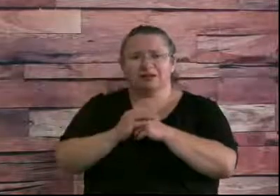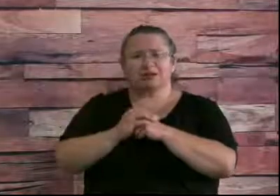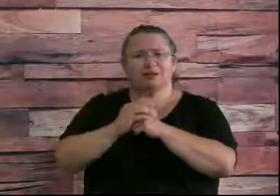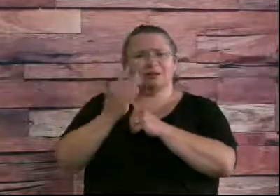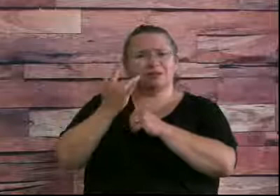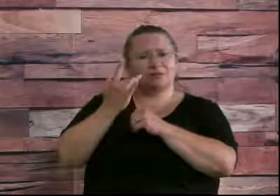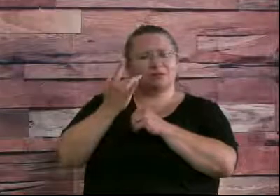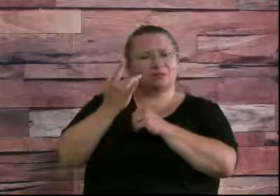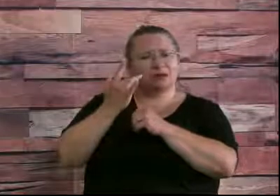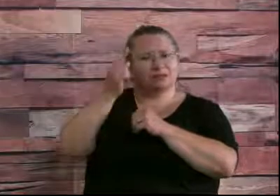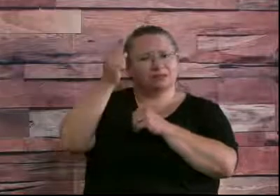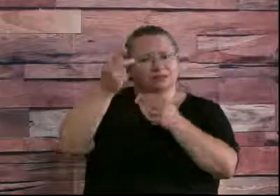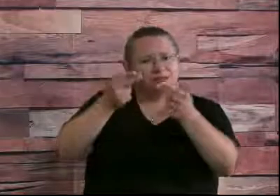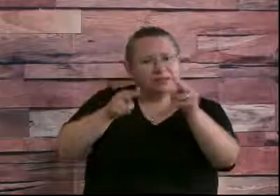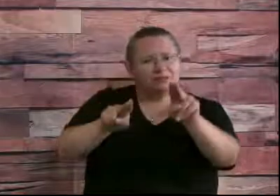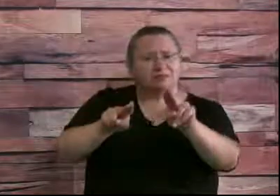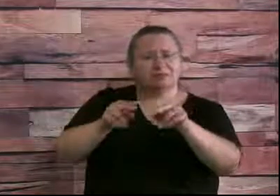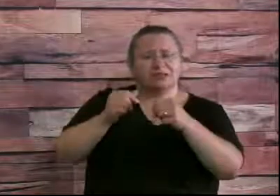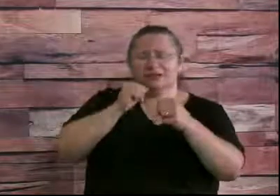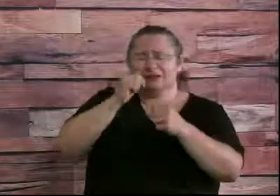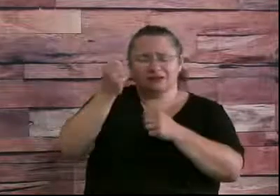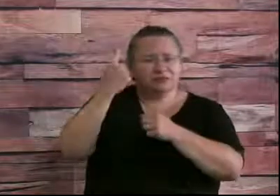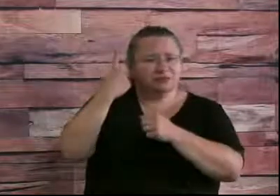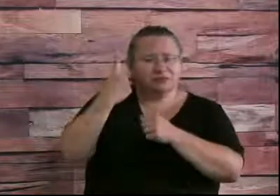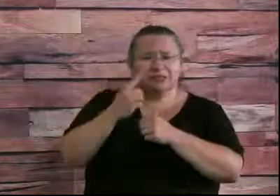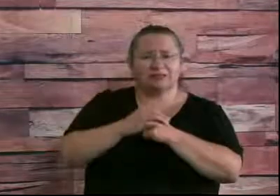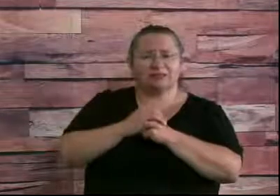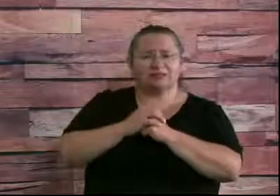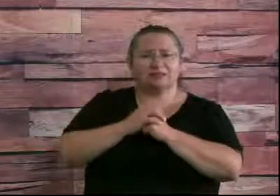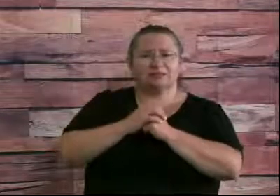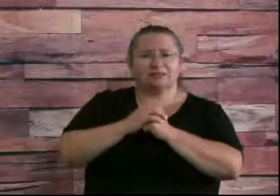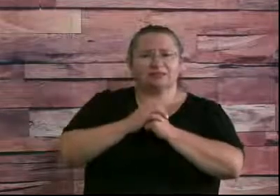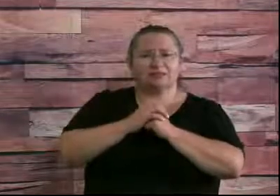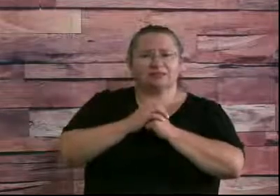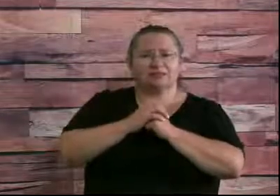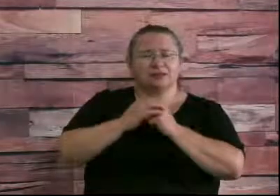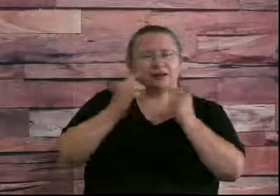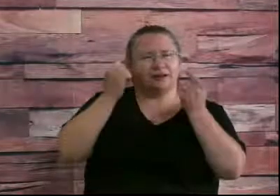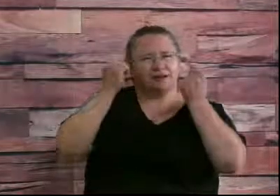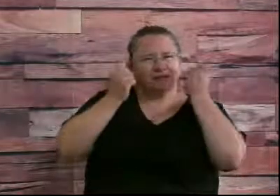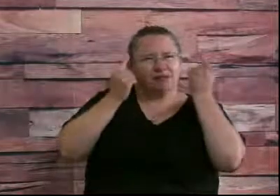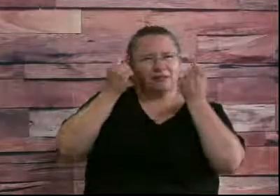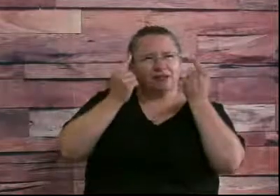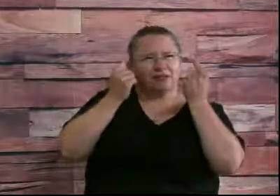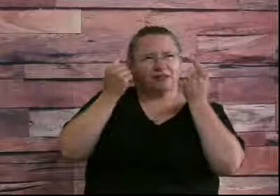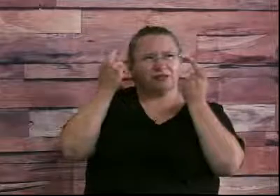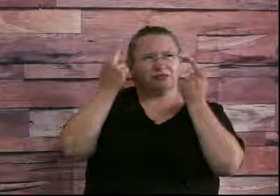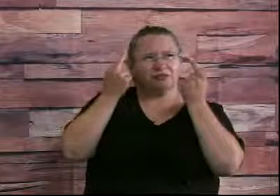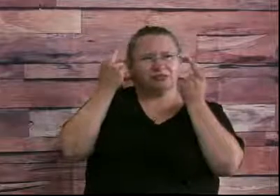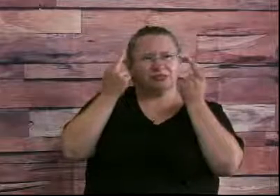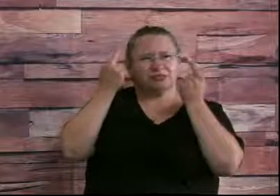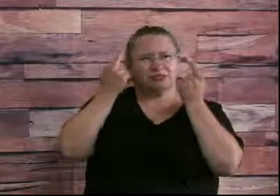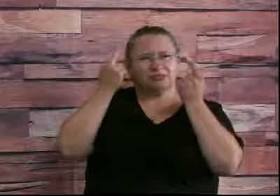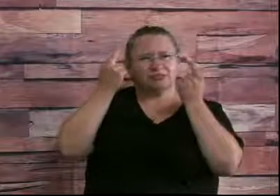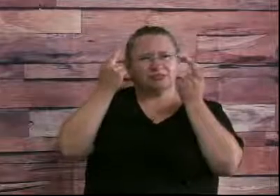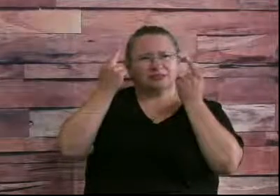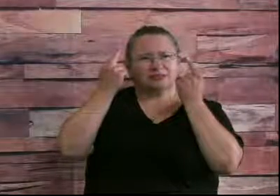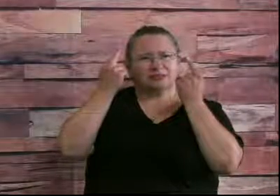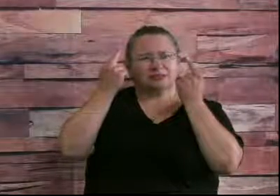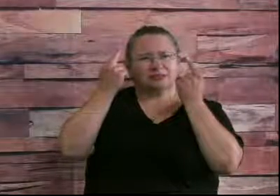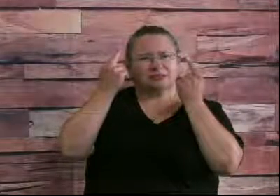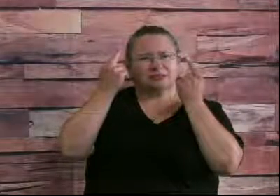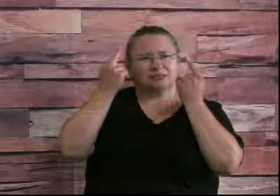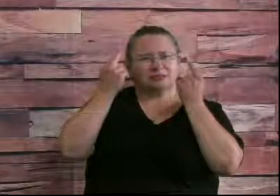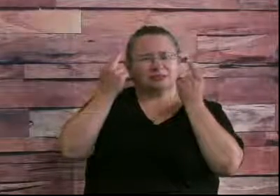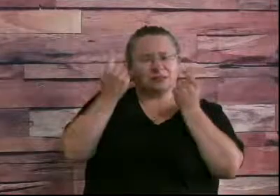they say, why is this? I don't understand why. And I think there's a couple of reasons. I think